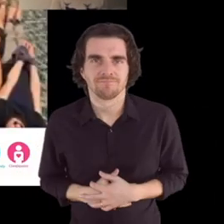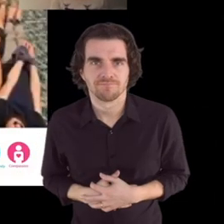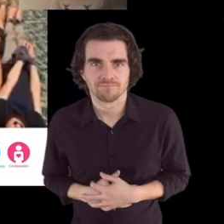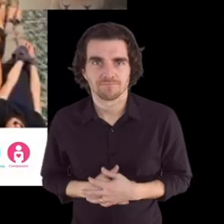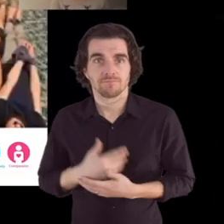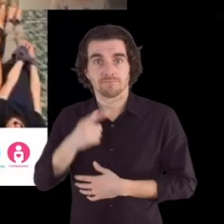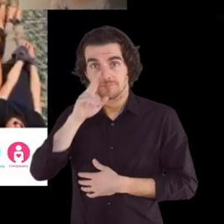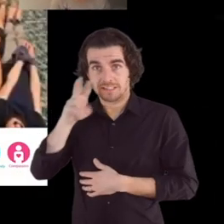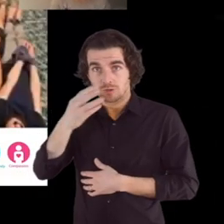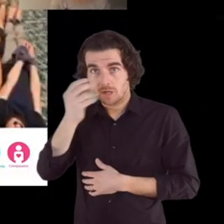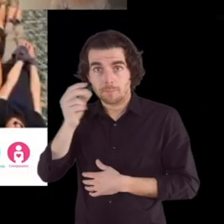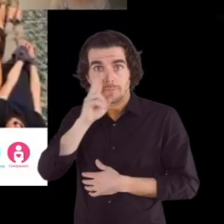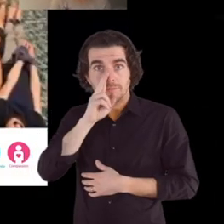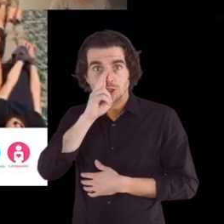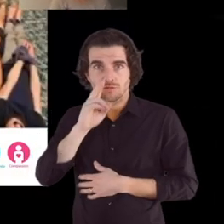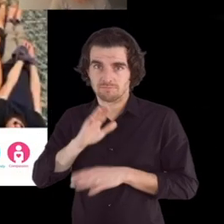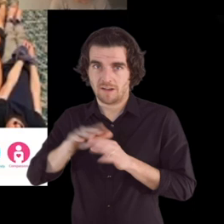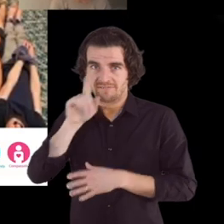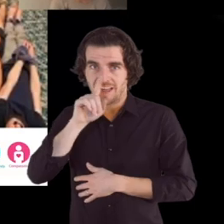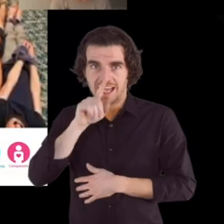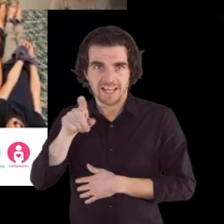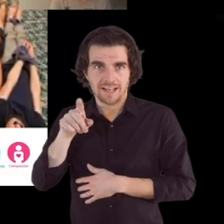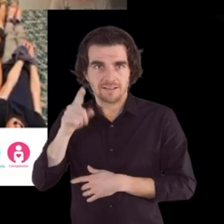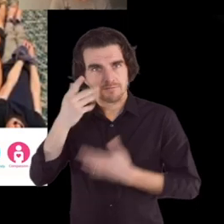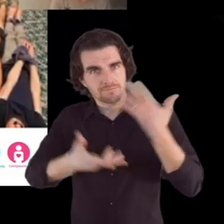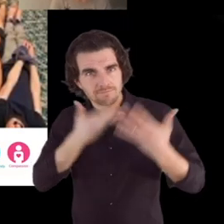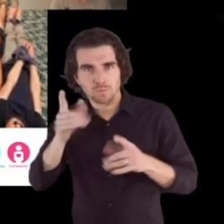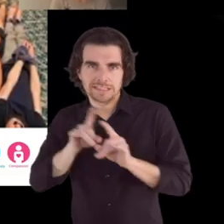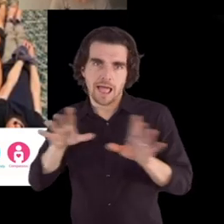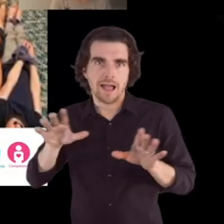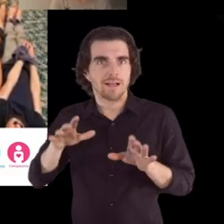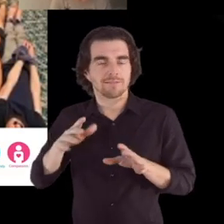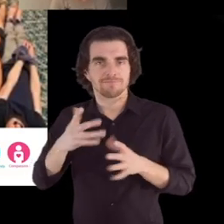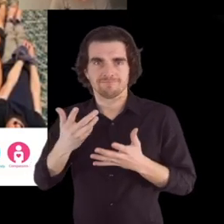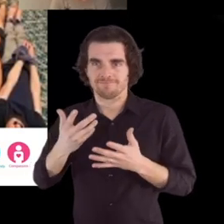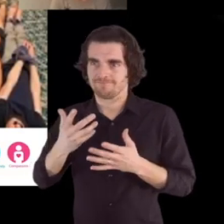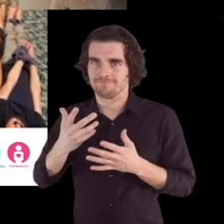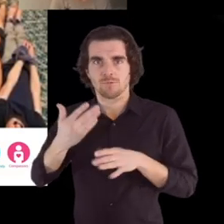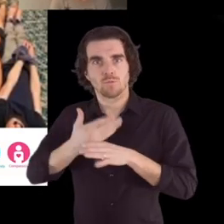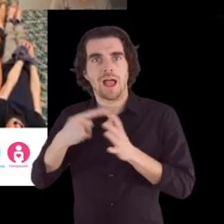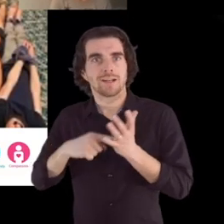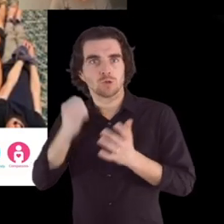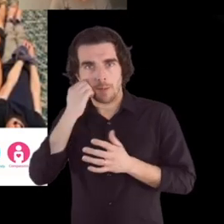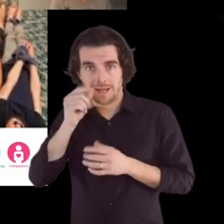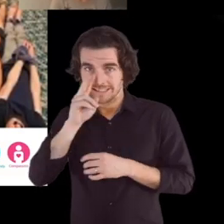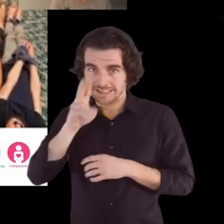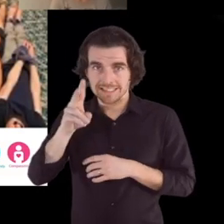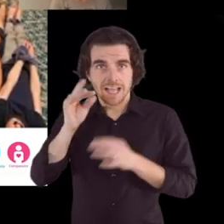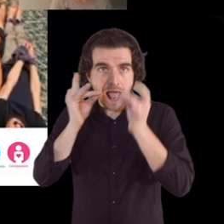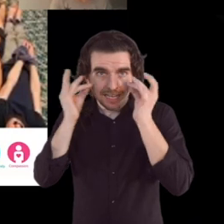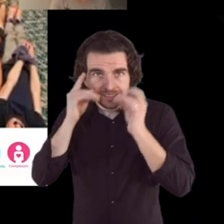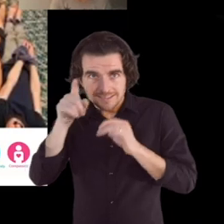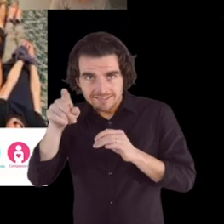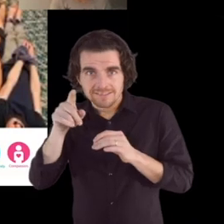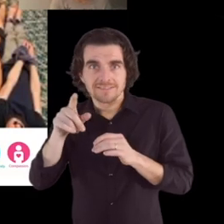So those are just some of the funny pictures that depict what it's like to work from home. You can see the cat there helping that person